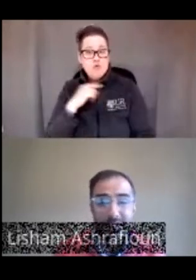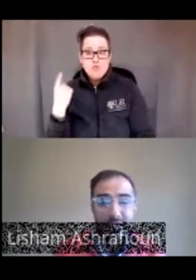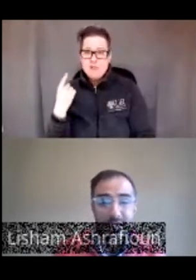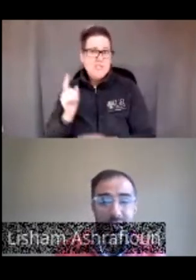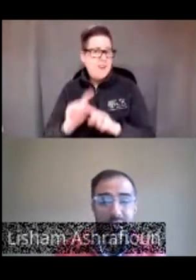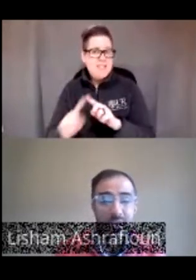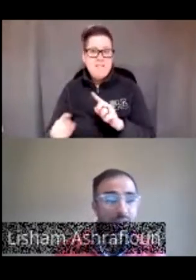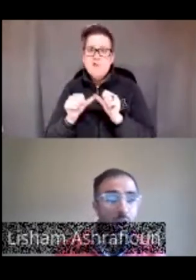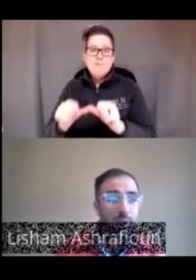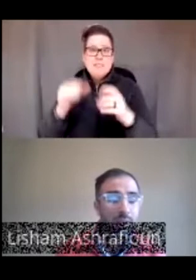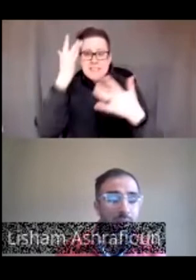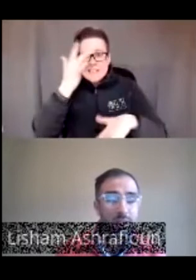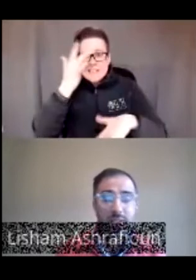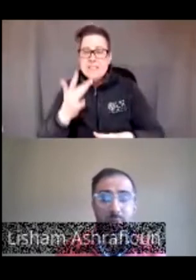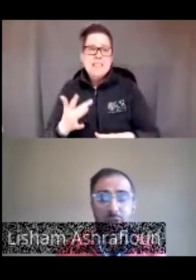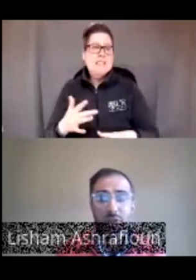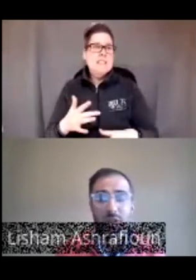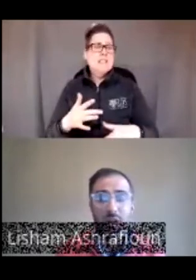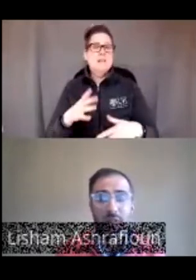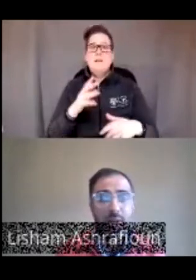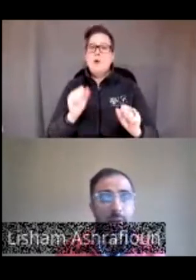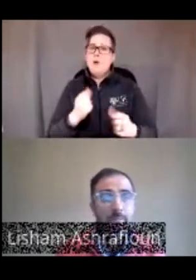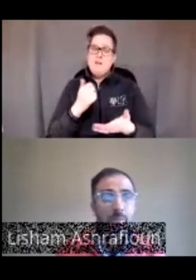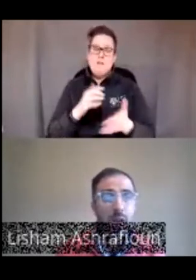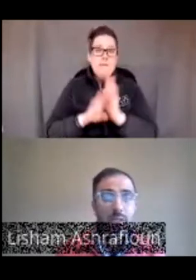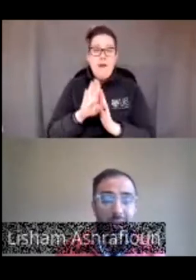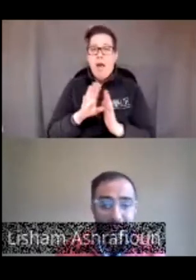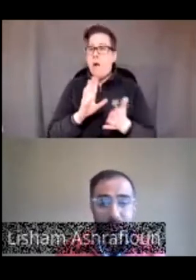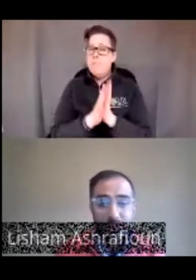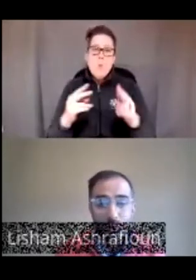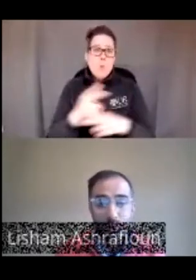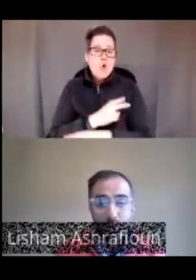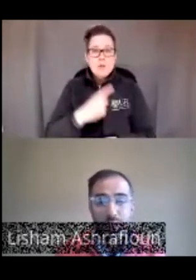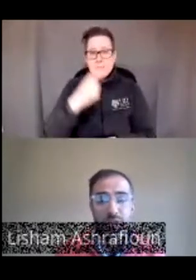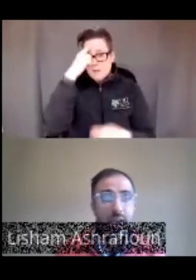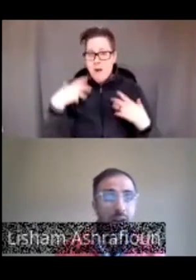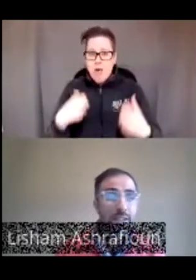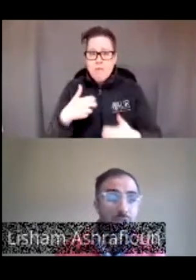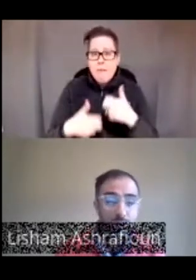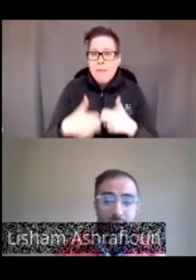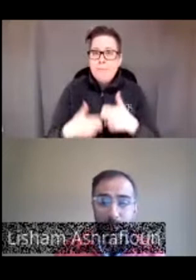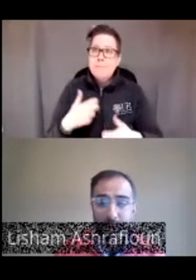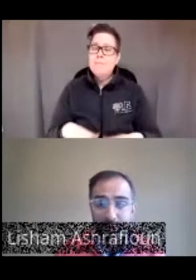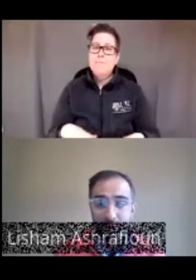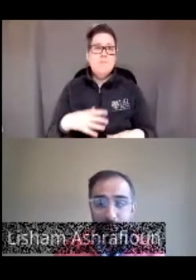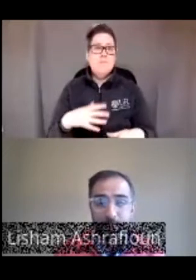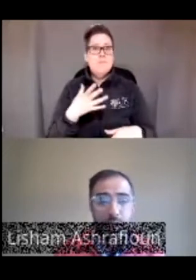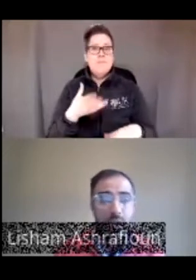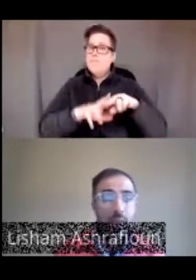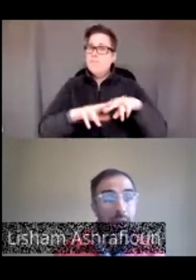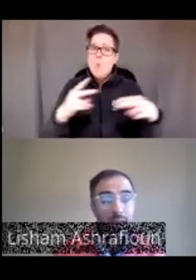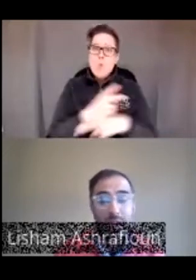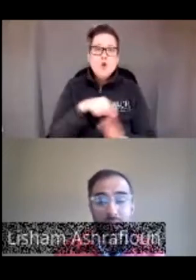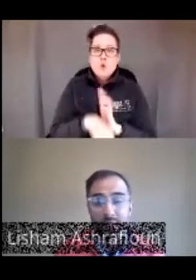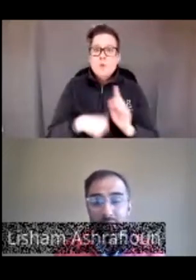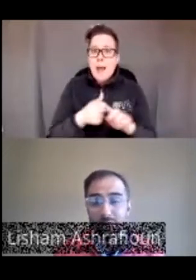chronic diseases and the development and exacerbation of psychiatric disorders and suicidal behavior.